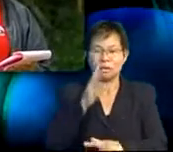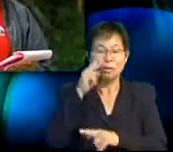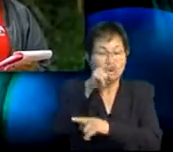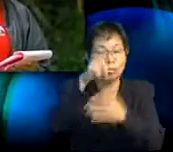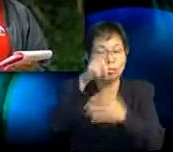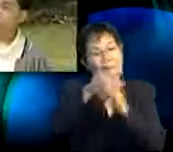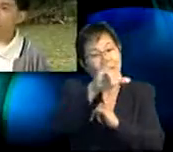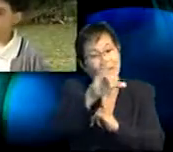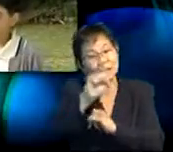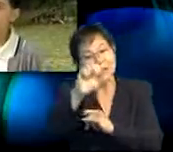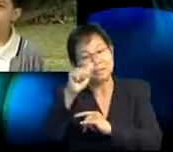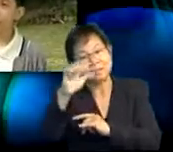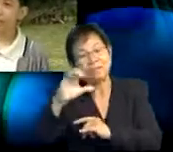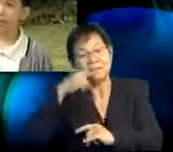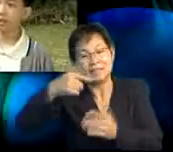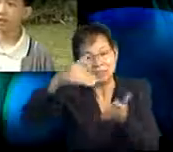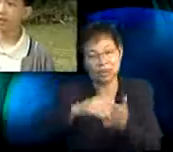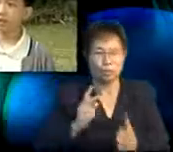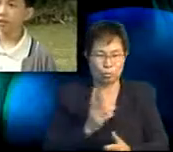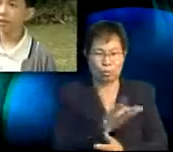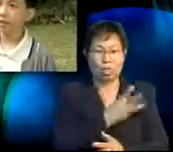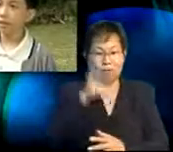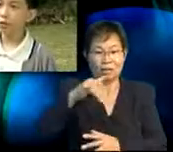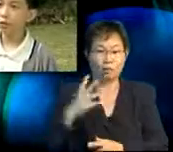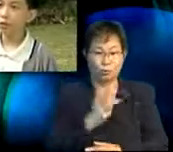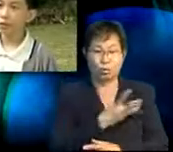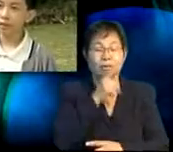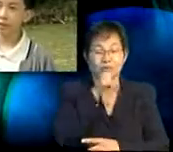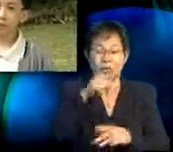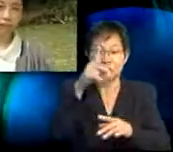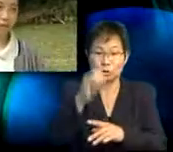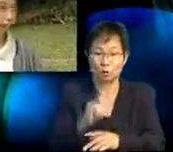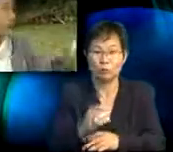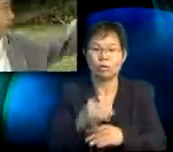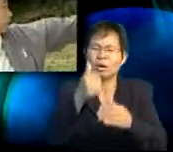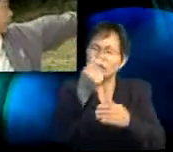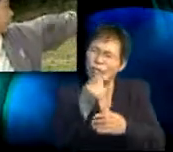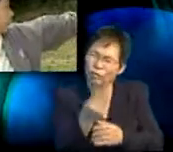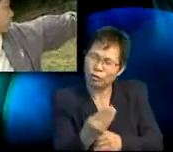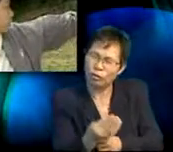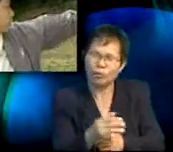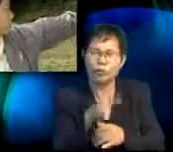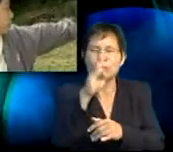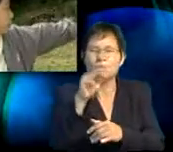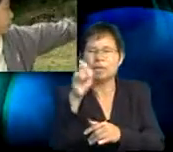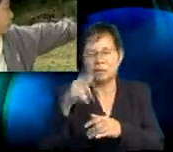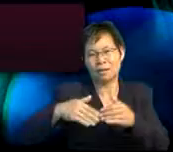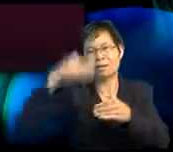again. Yes, we certainly do. It's just a few meters in that